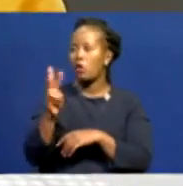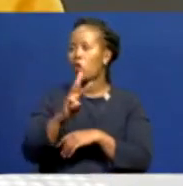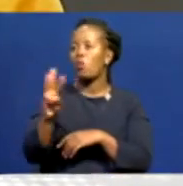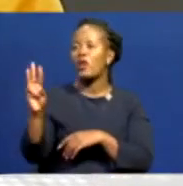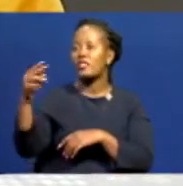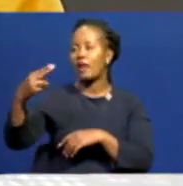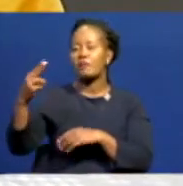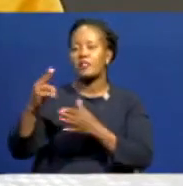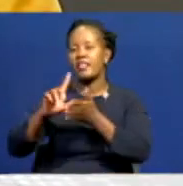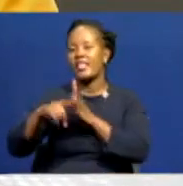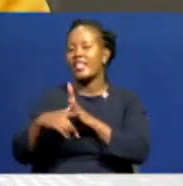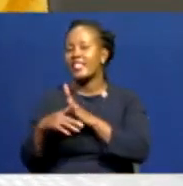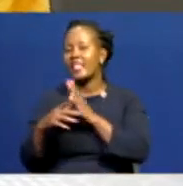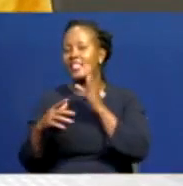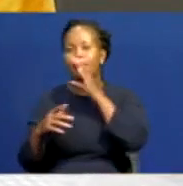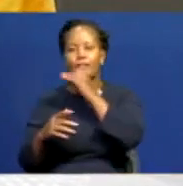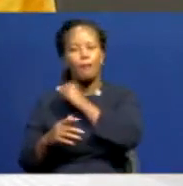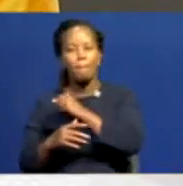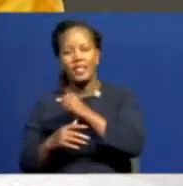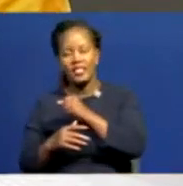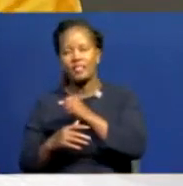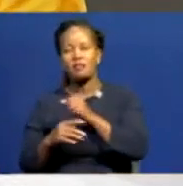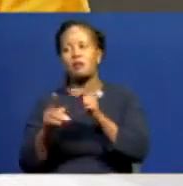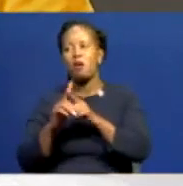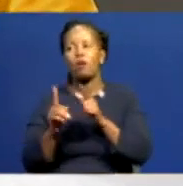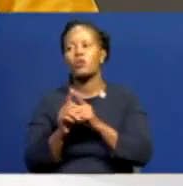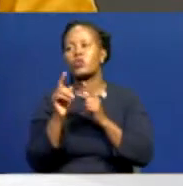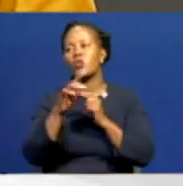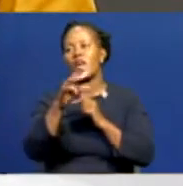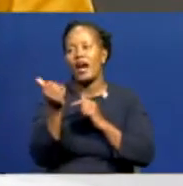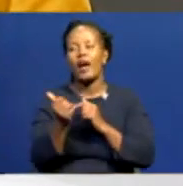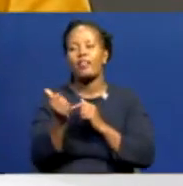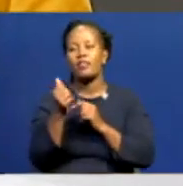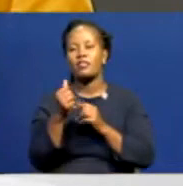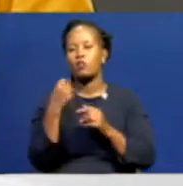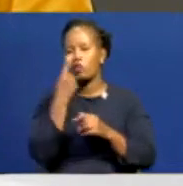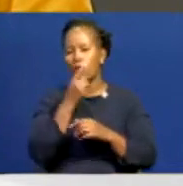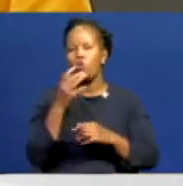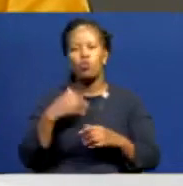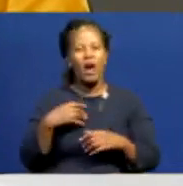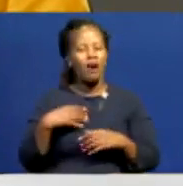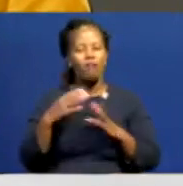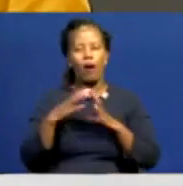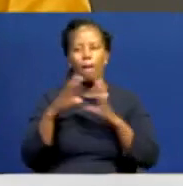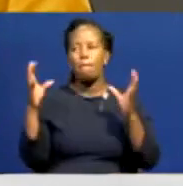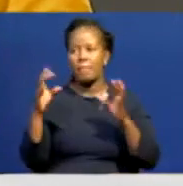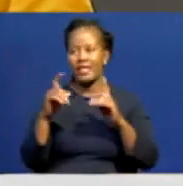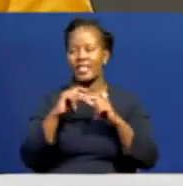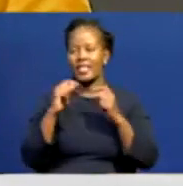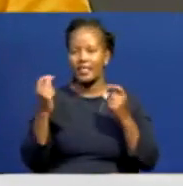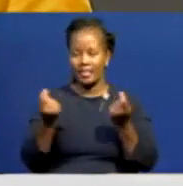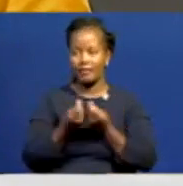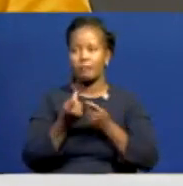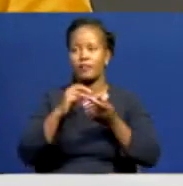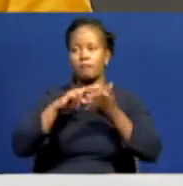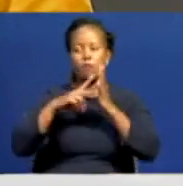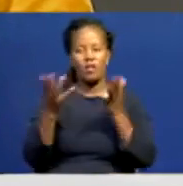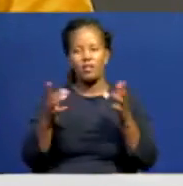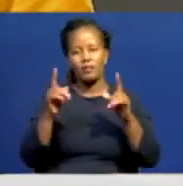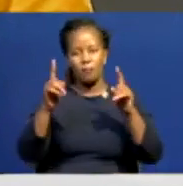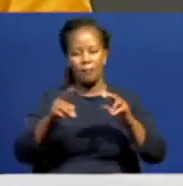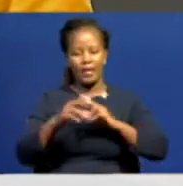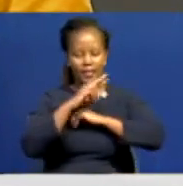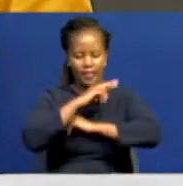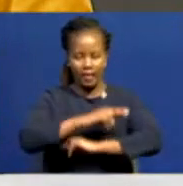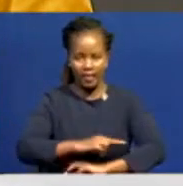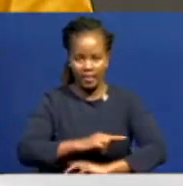squad. Need on the bench. Yeah, with the niggling hamstring. You know, a hamstring is it's a huge gamble. He has to rest. But I